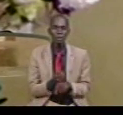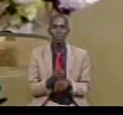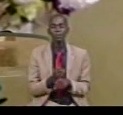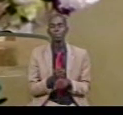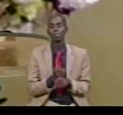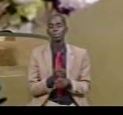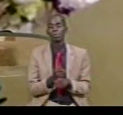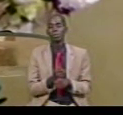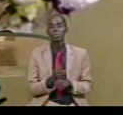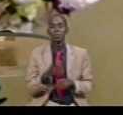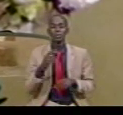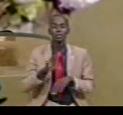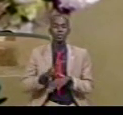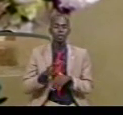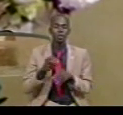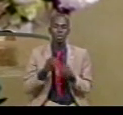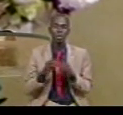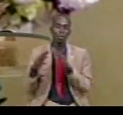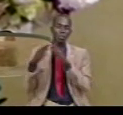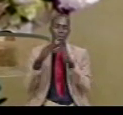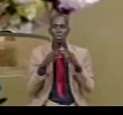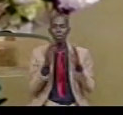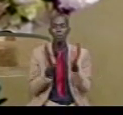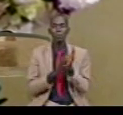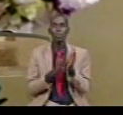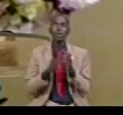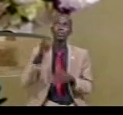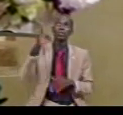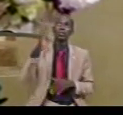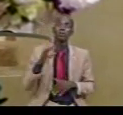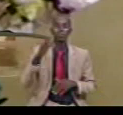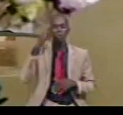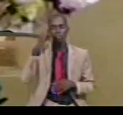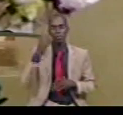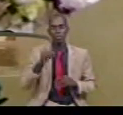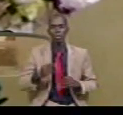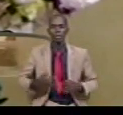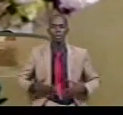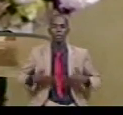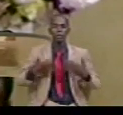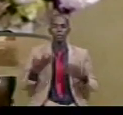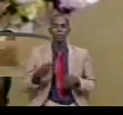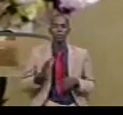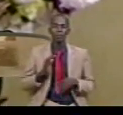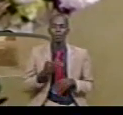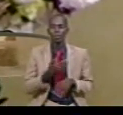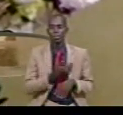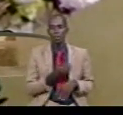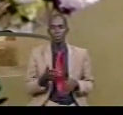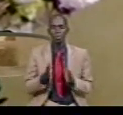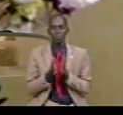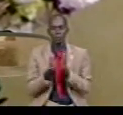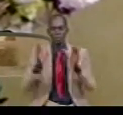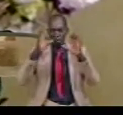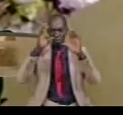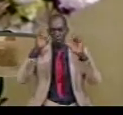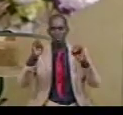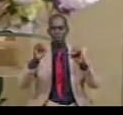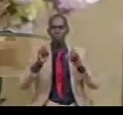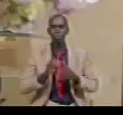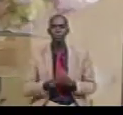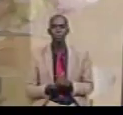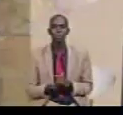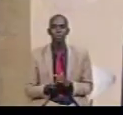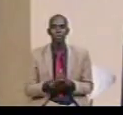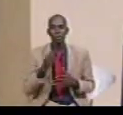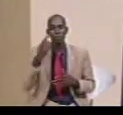the Americas praises God for the life of our General Superintendent, Pastor W.F. KUMUYI,